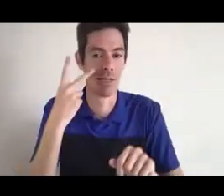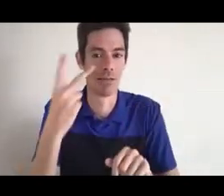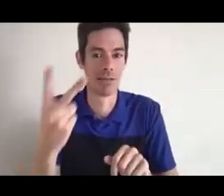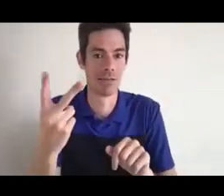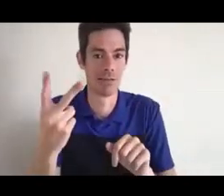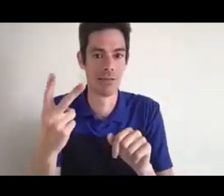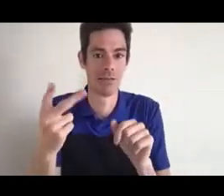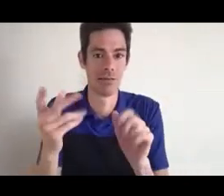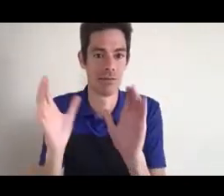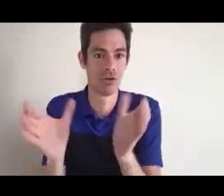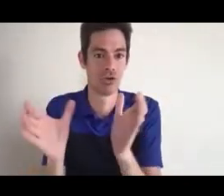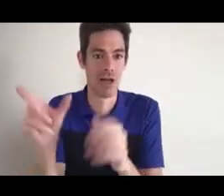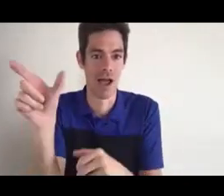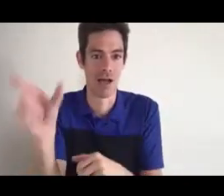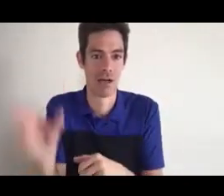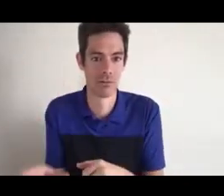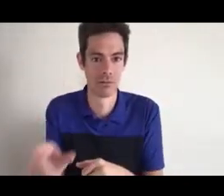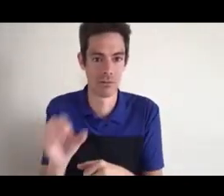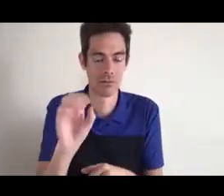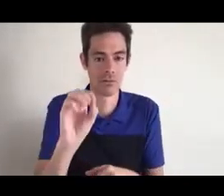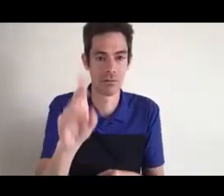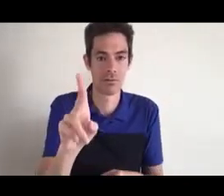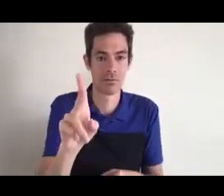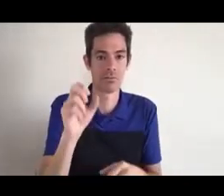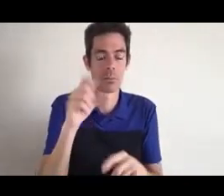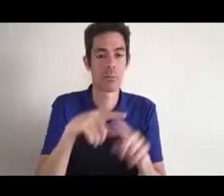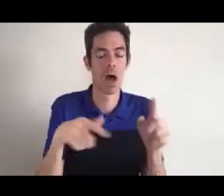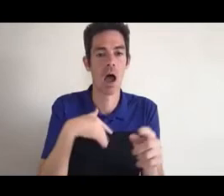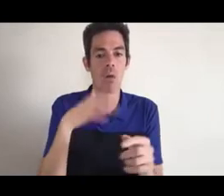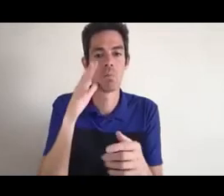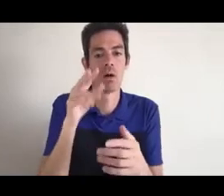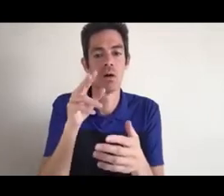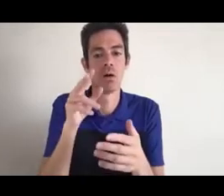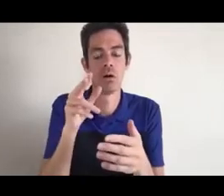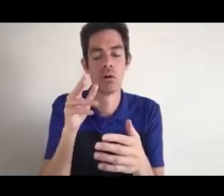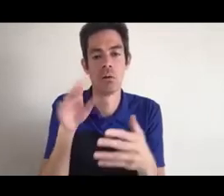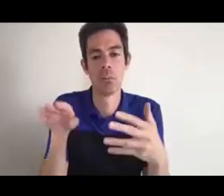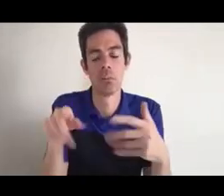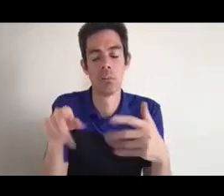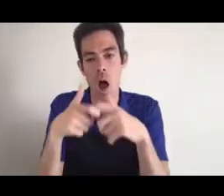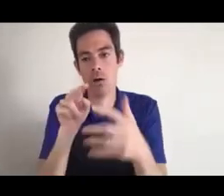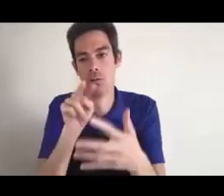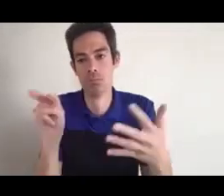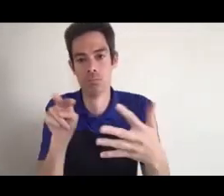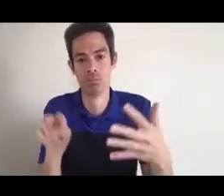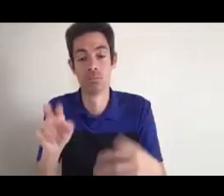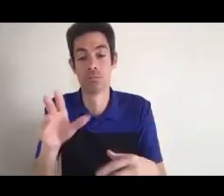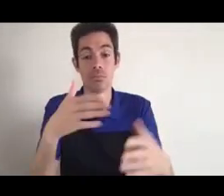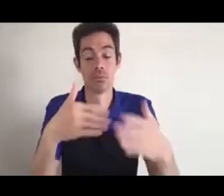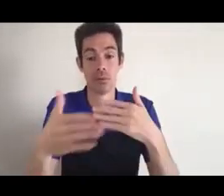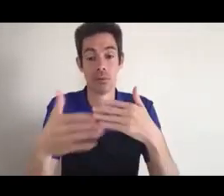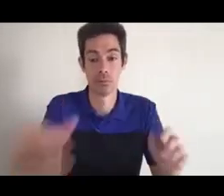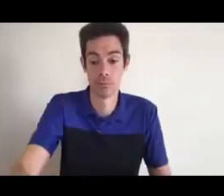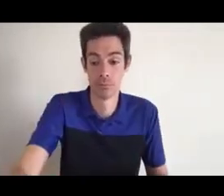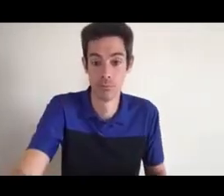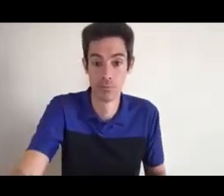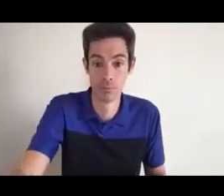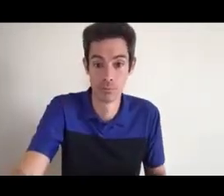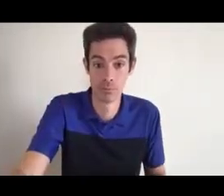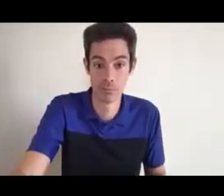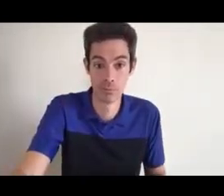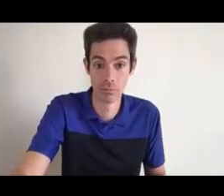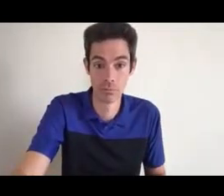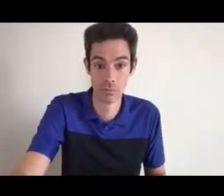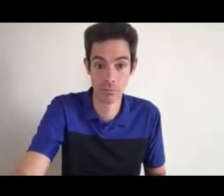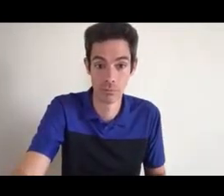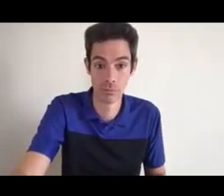So I have full screen on, I actually can't see the chat box. It covers it up. So, but I will pause and go back to look at the